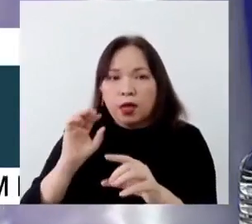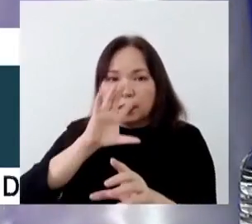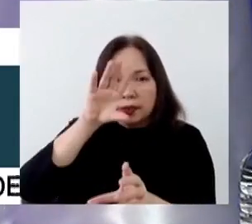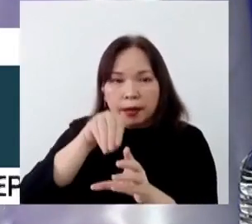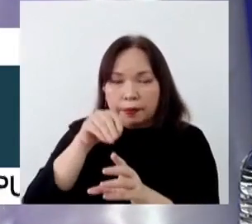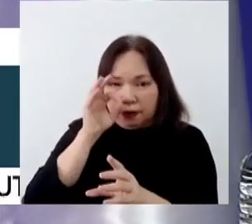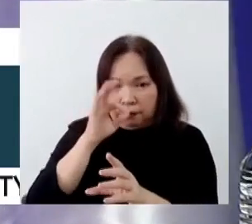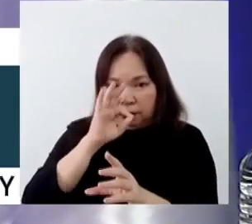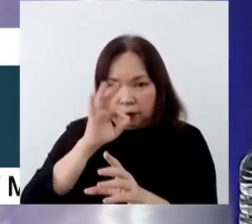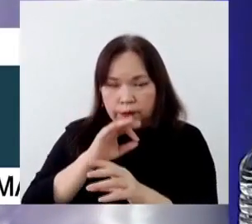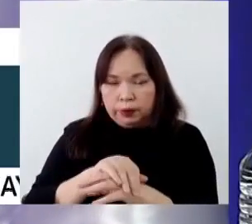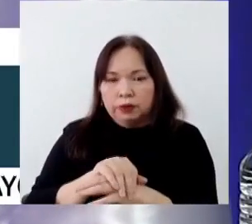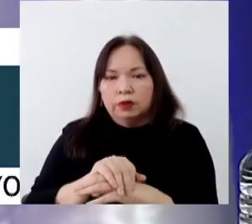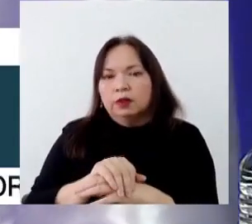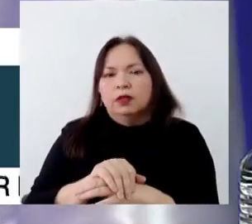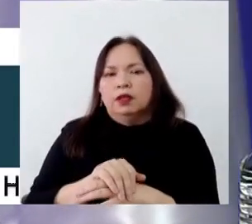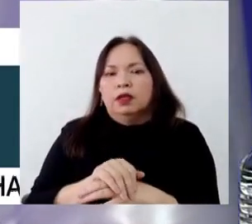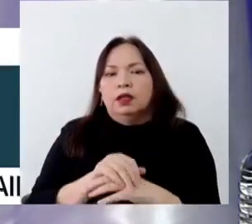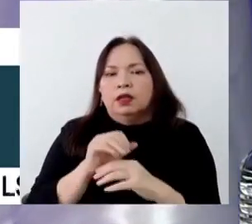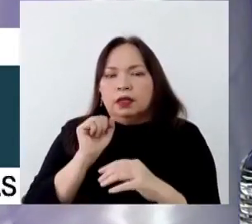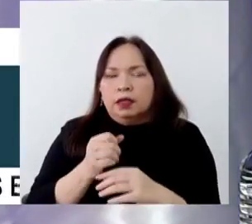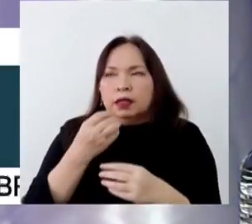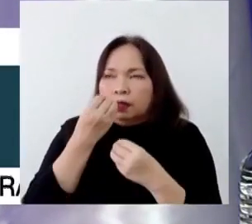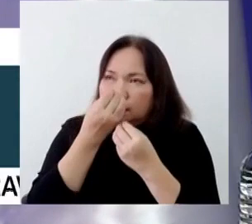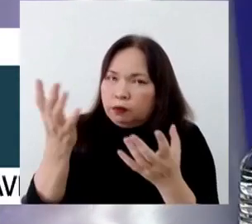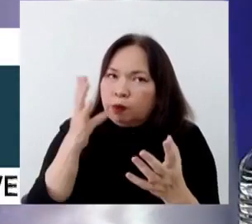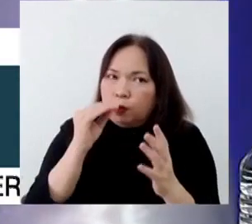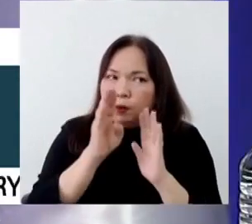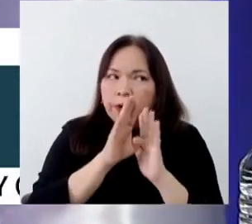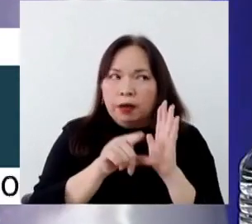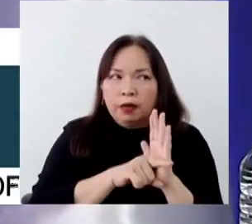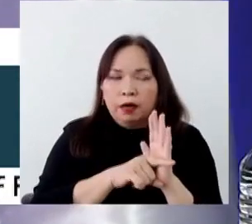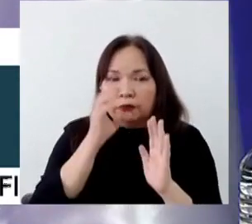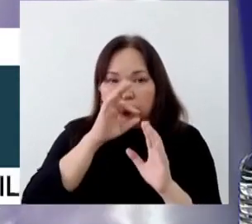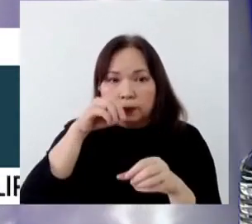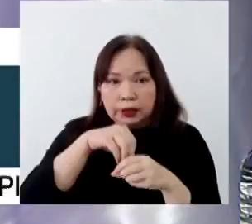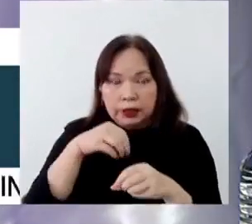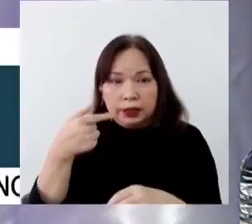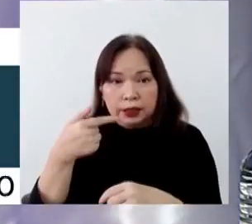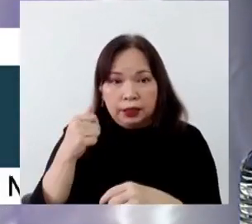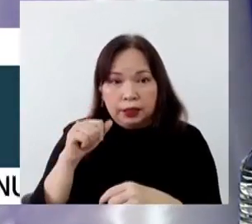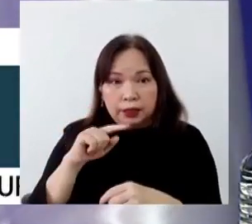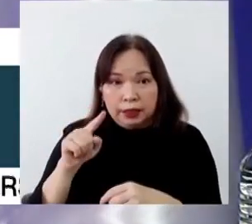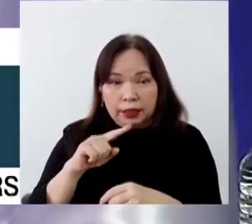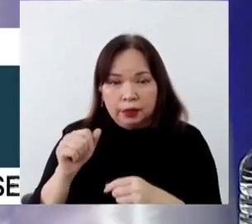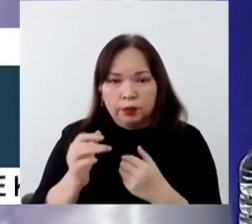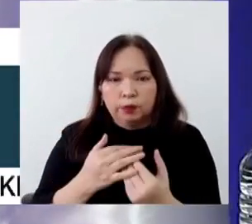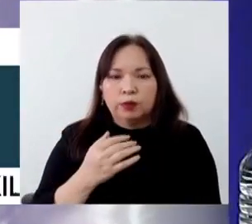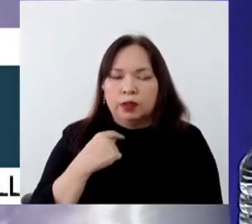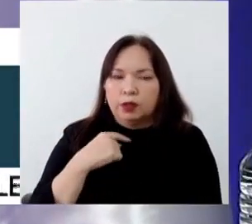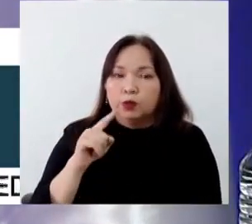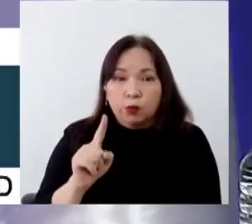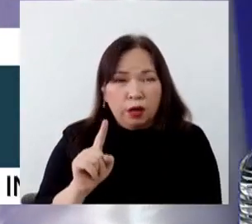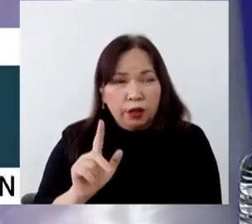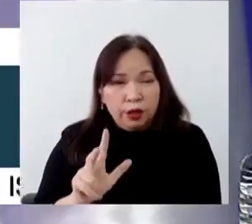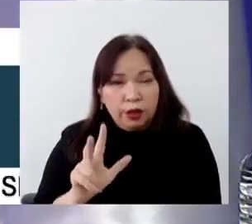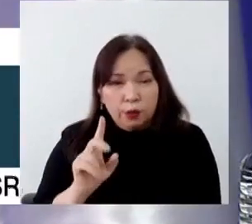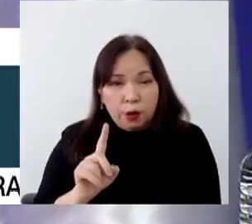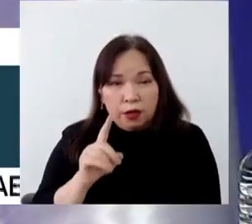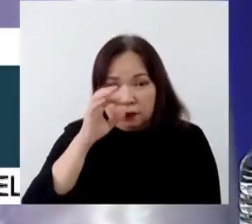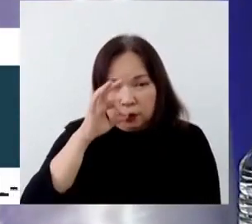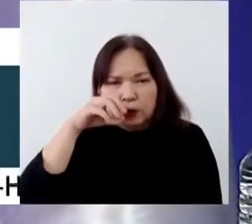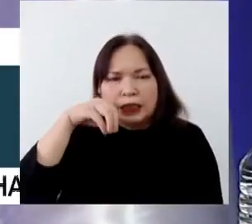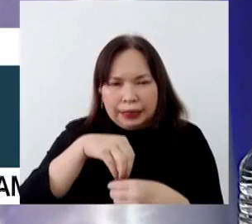give you a profile of the Filipinos in Gaza. So there's about 131 of them.